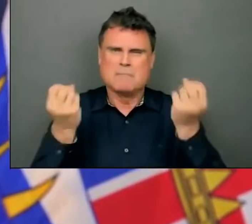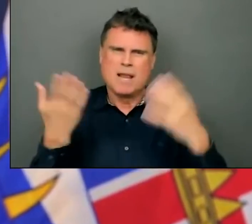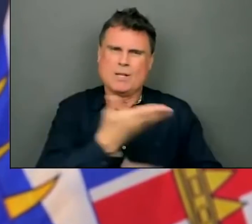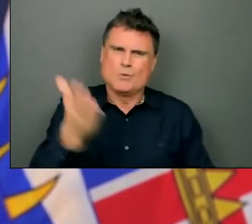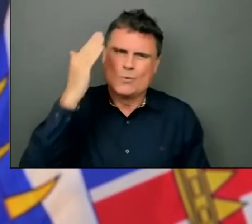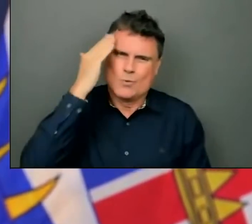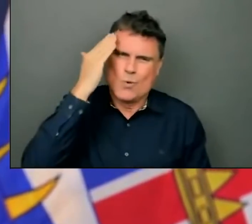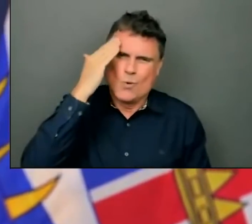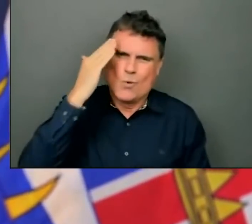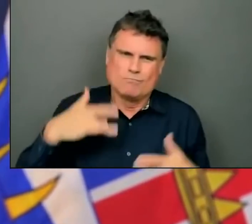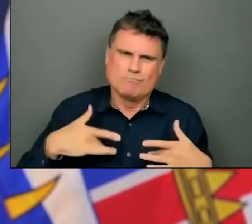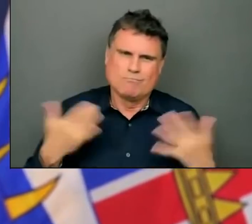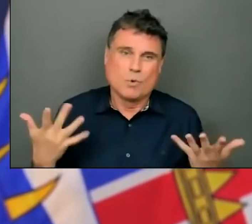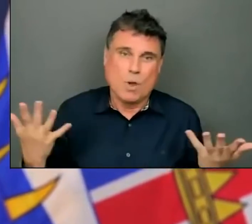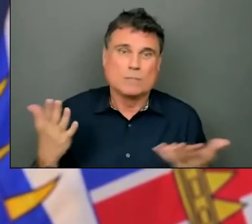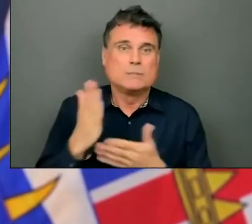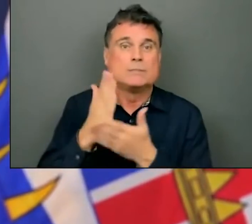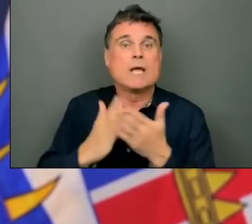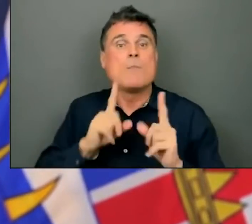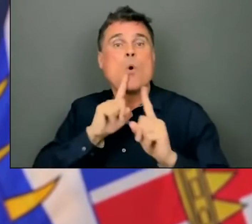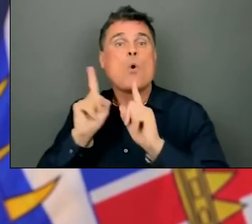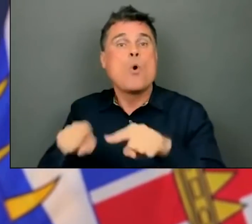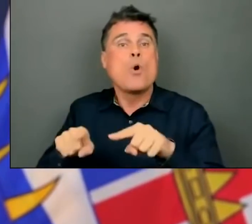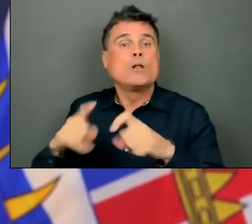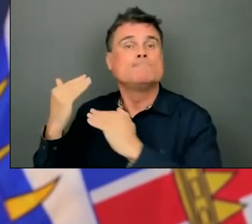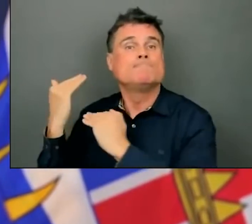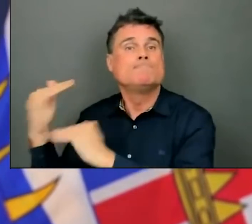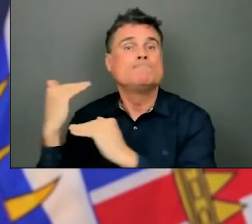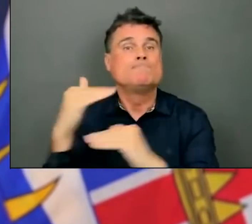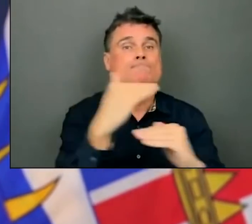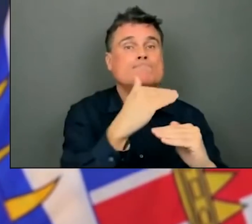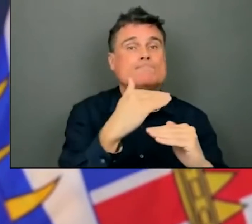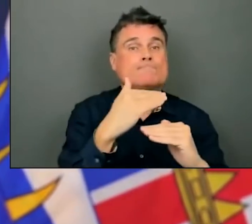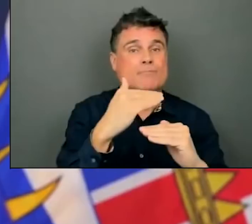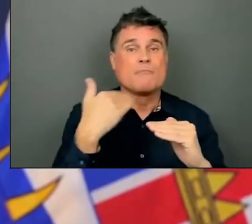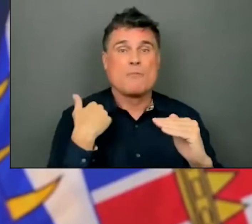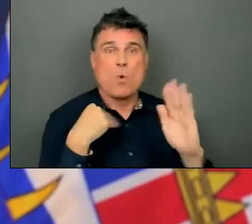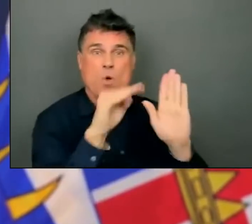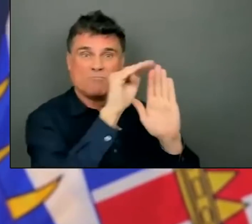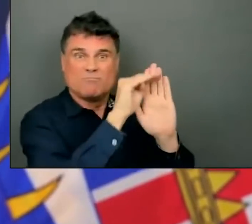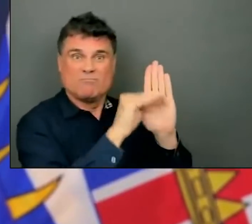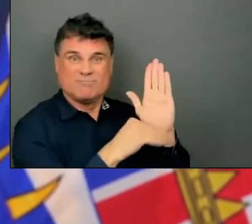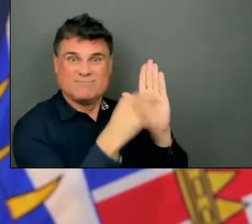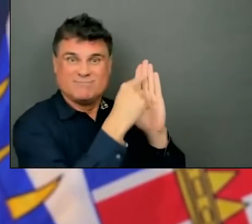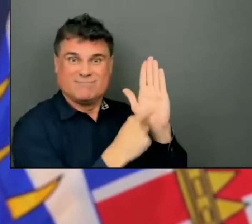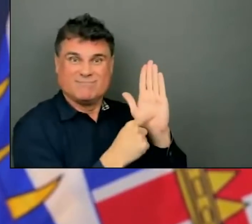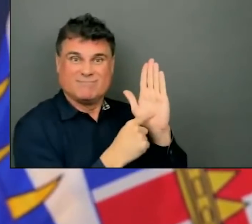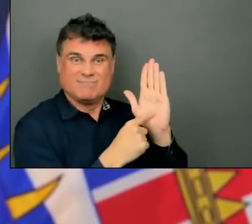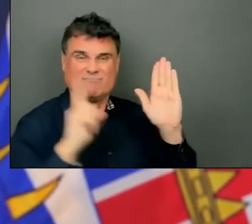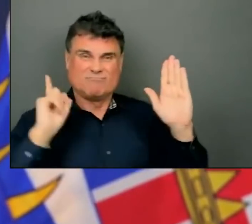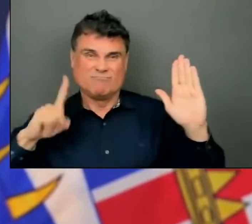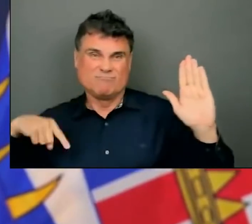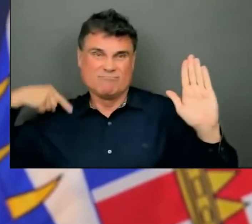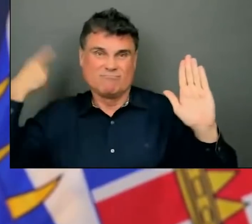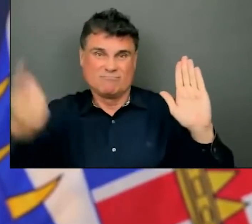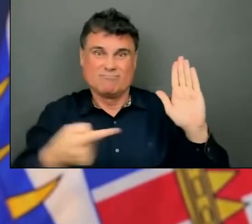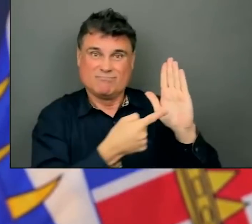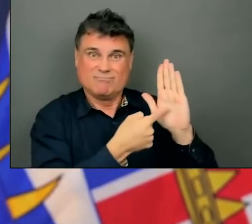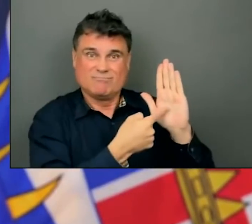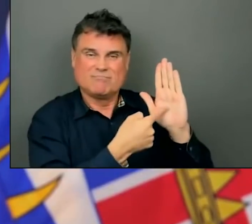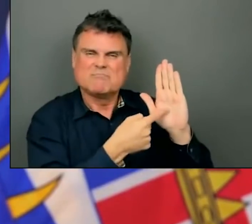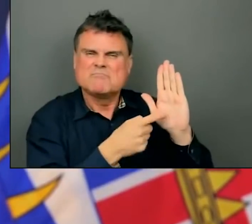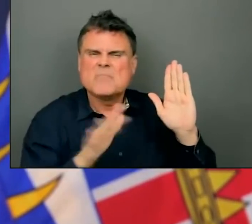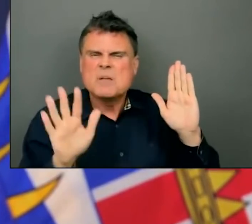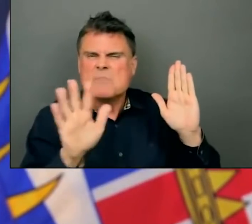of the orders and restrictions that had been in place, particularly the ones that had been in place over the last month and a bit as we